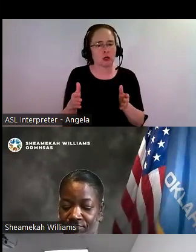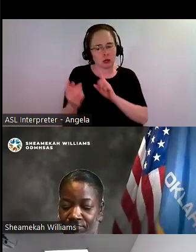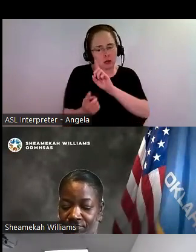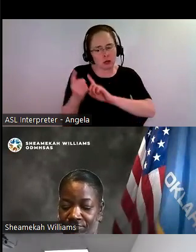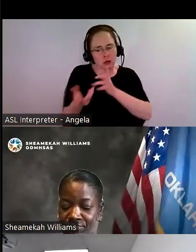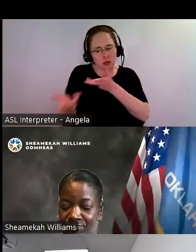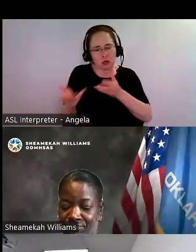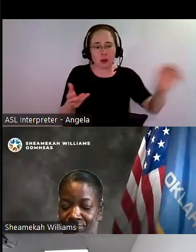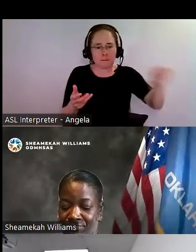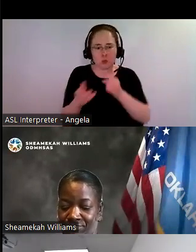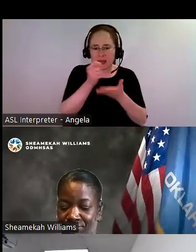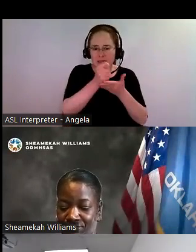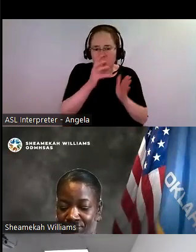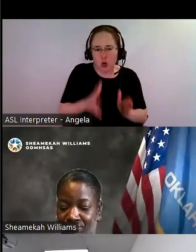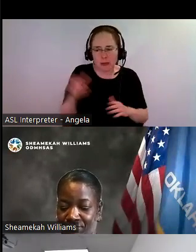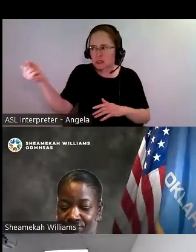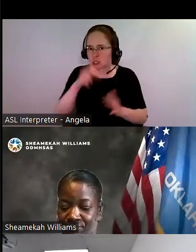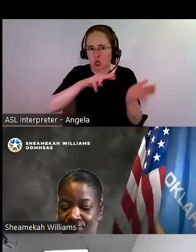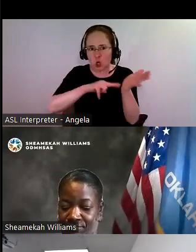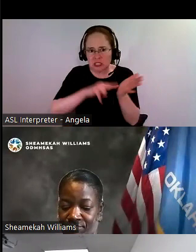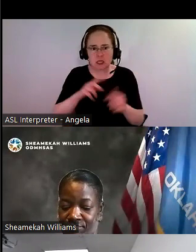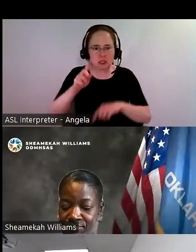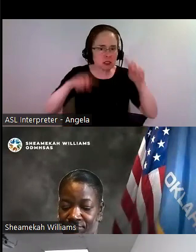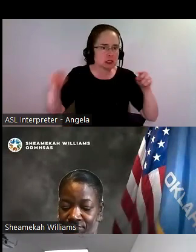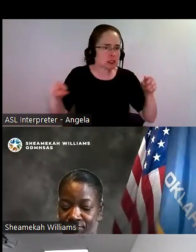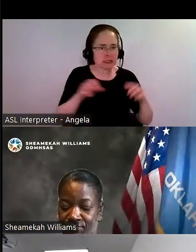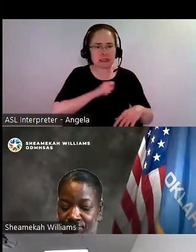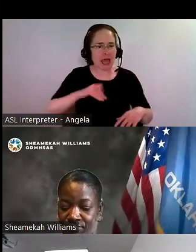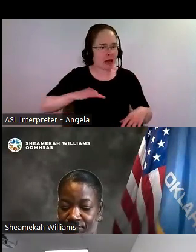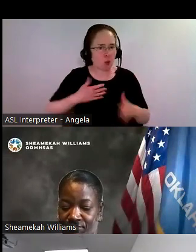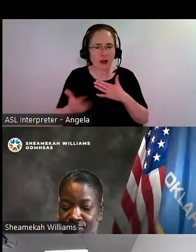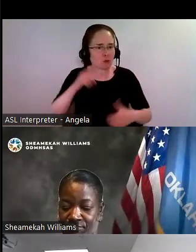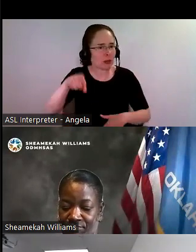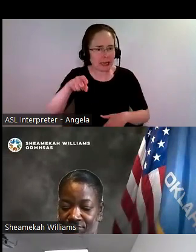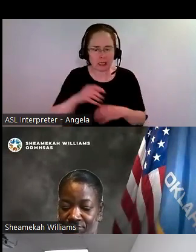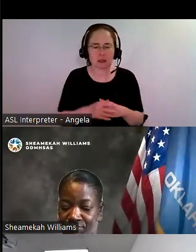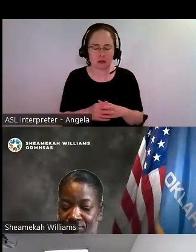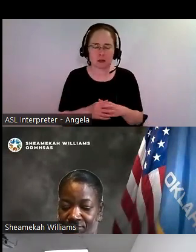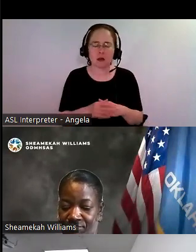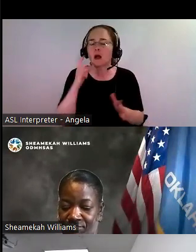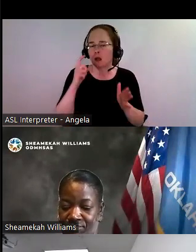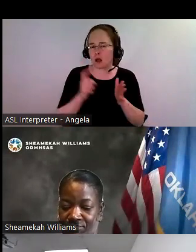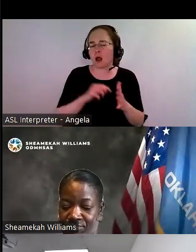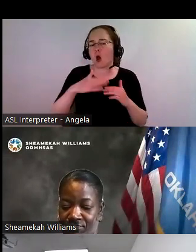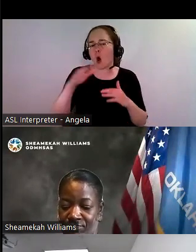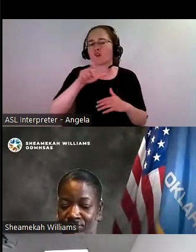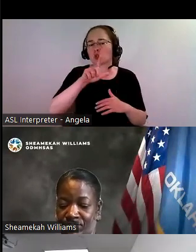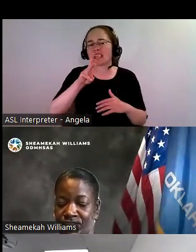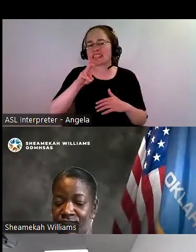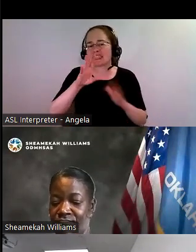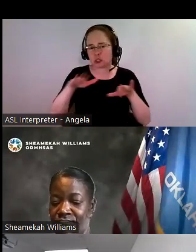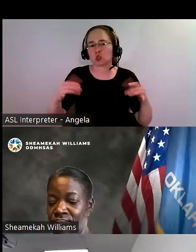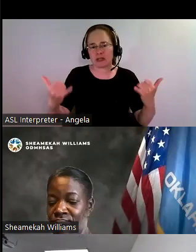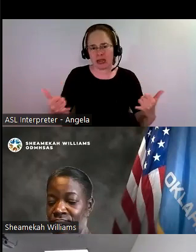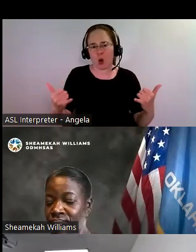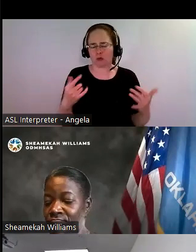in therapists, bringing in other nurses, other levels of staff, whatever we need to do. And so we've seen over 26 children come through now.